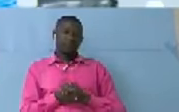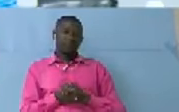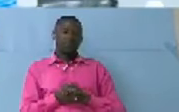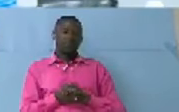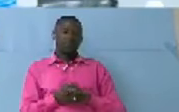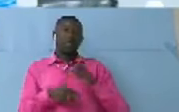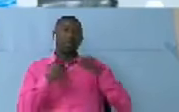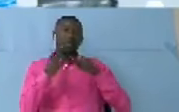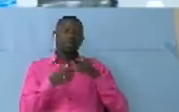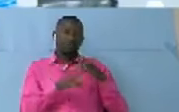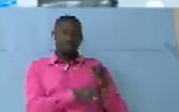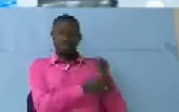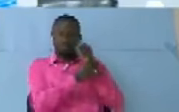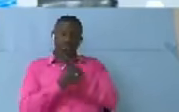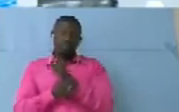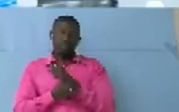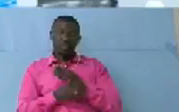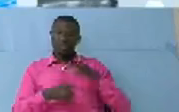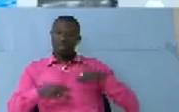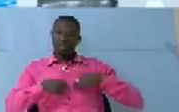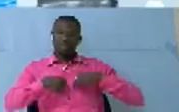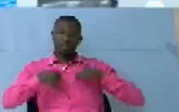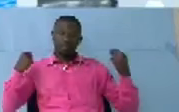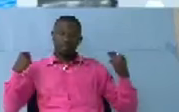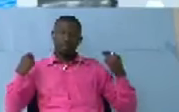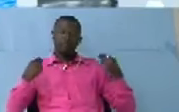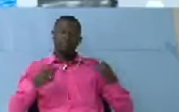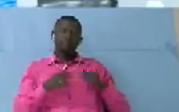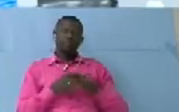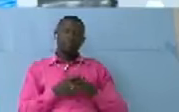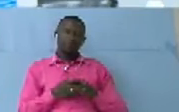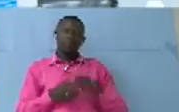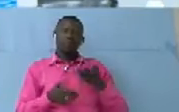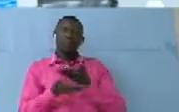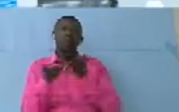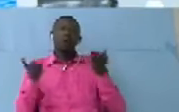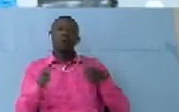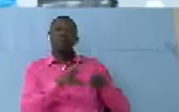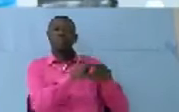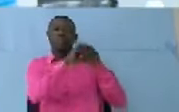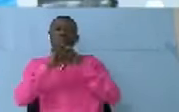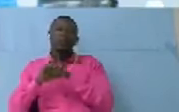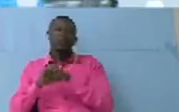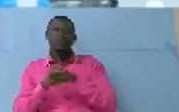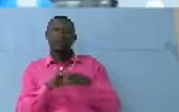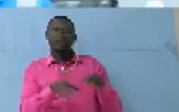Kongura. After they took me, they removed my shirt. Where did they take you? Yes, Samba.